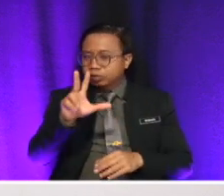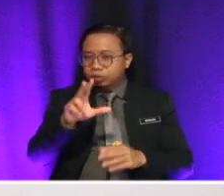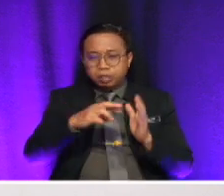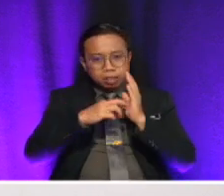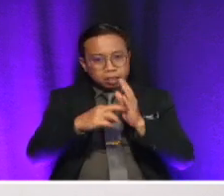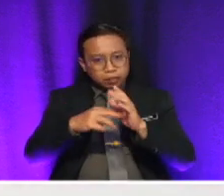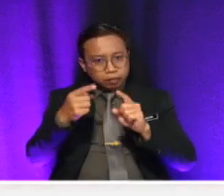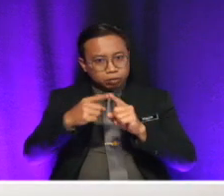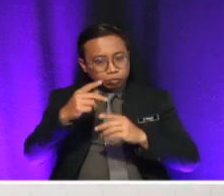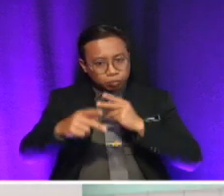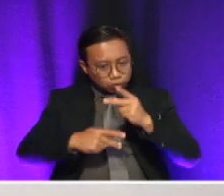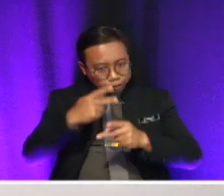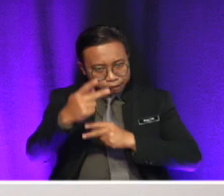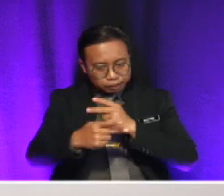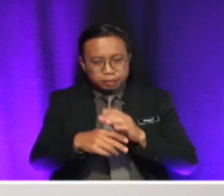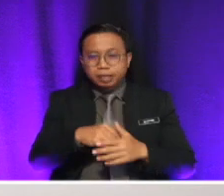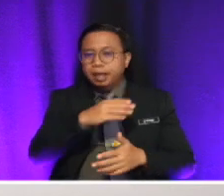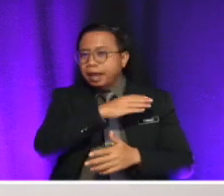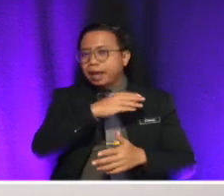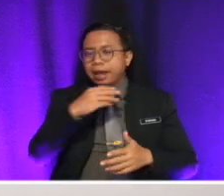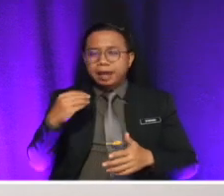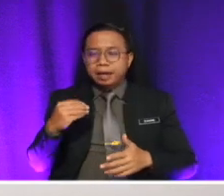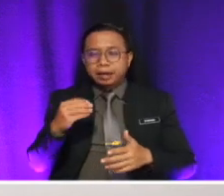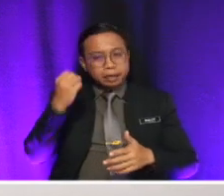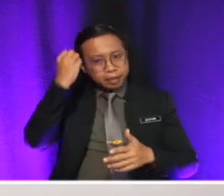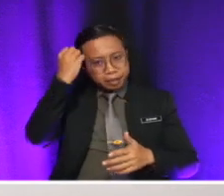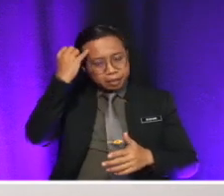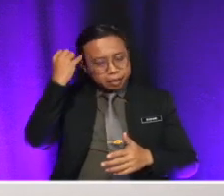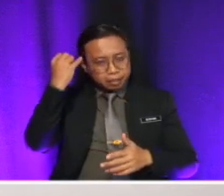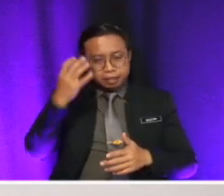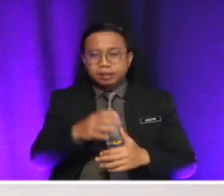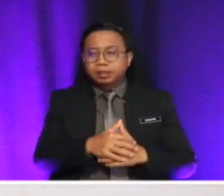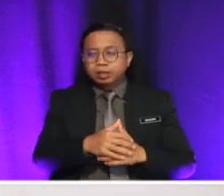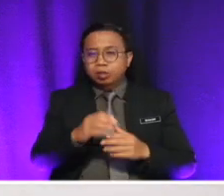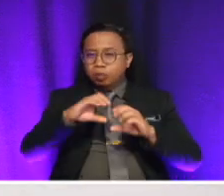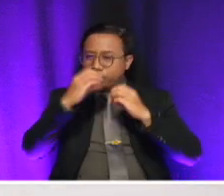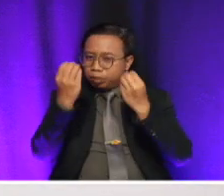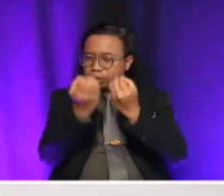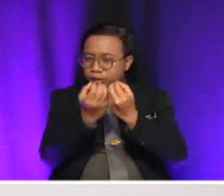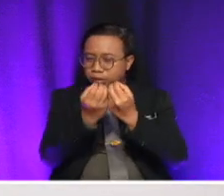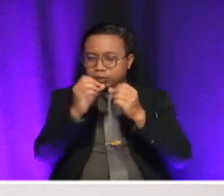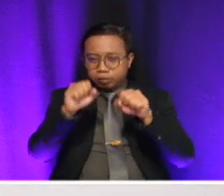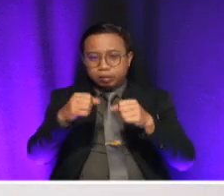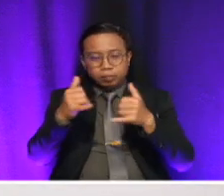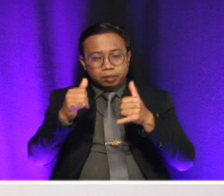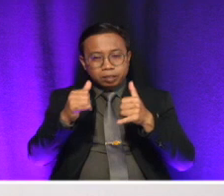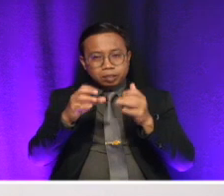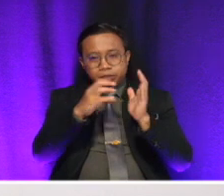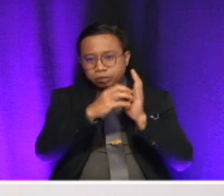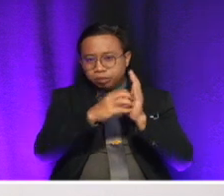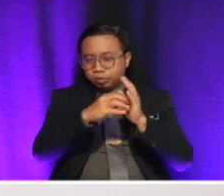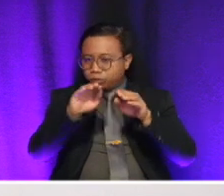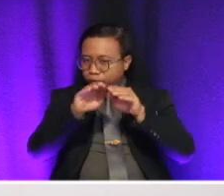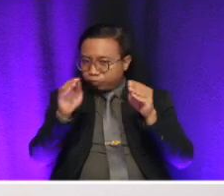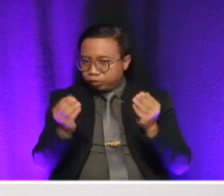to a process, okay, and then the next idea talking about children living in communities that are off-grid can play with a single socket ball as a